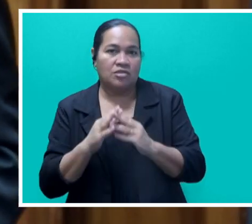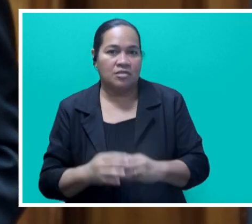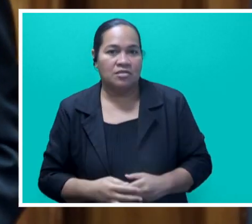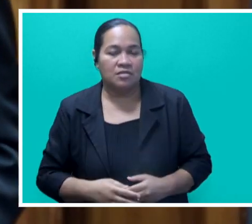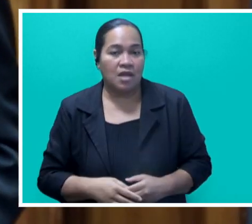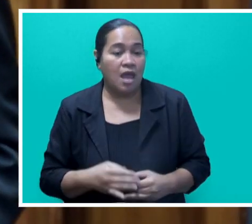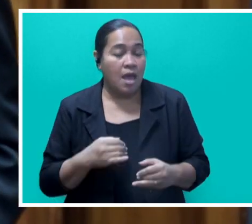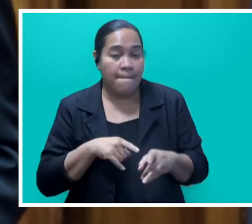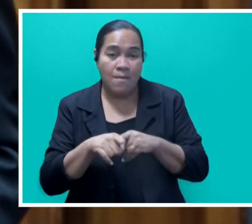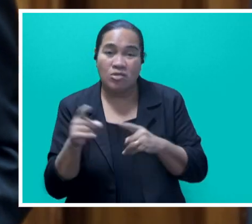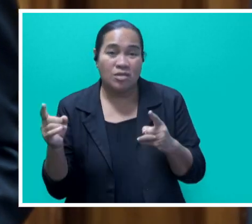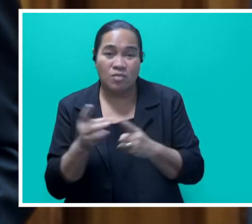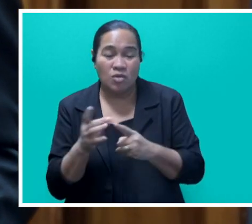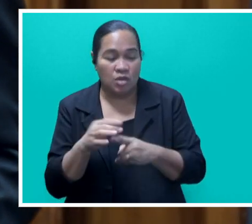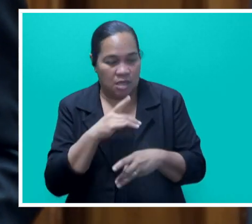importantly,